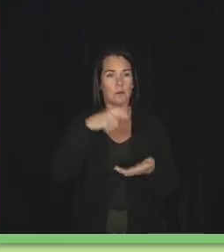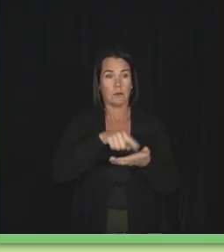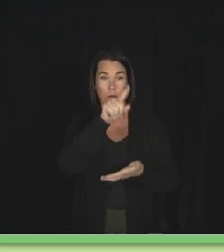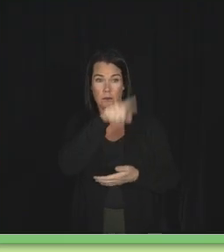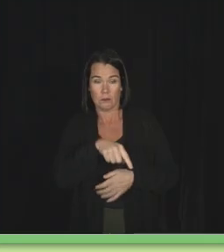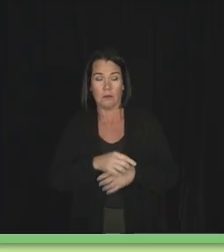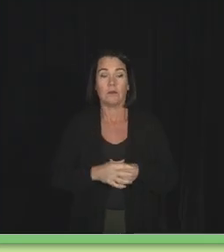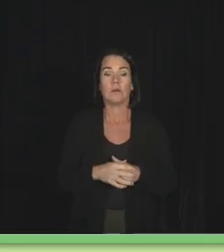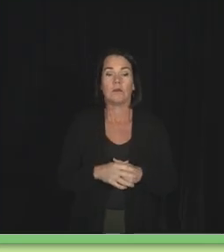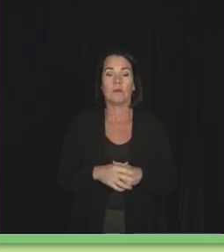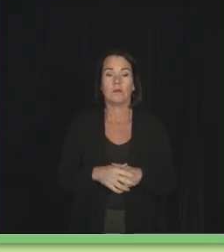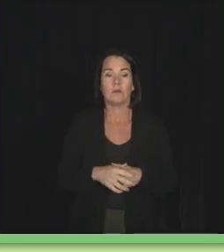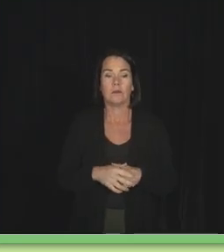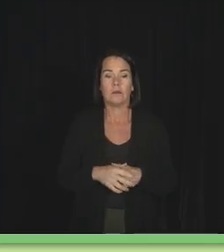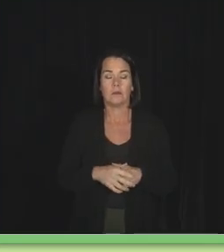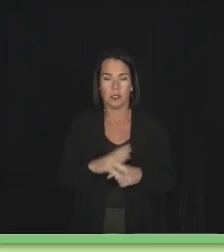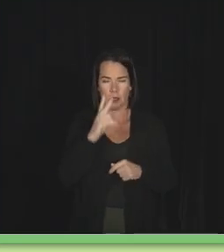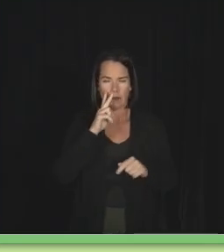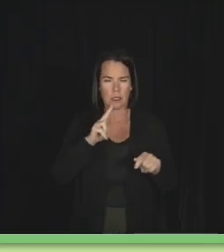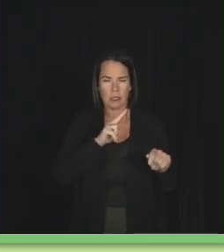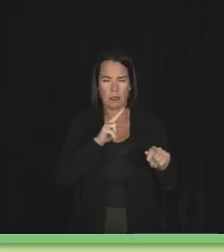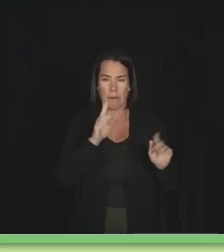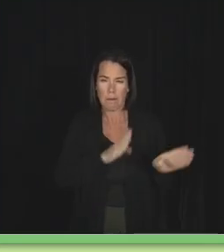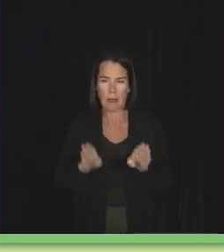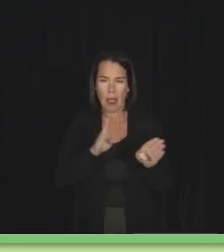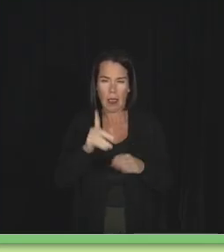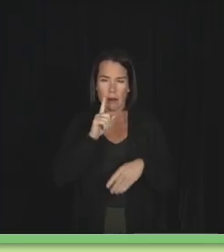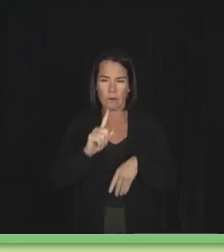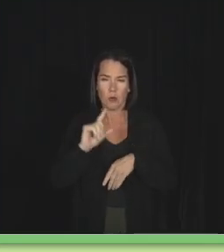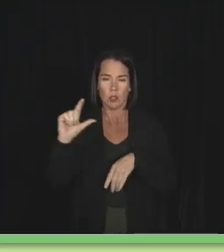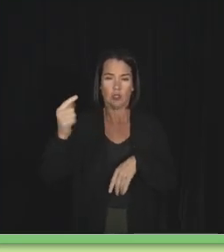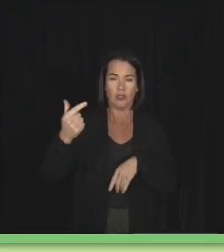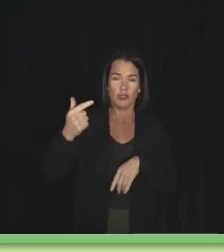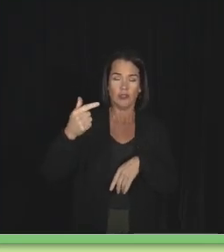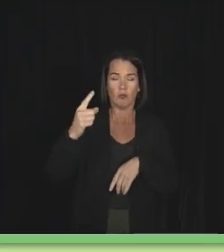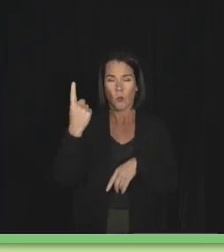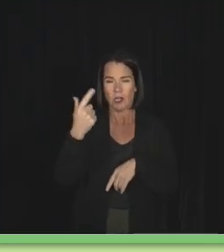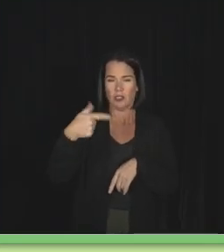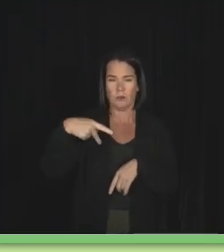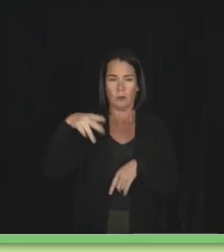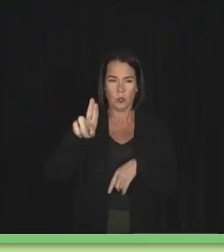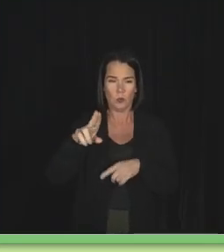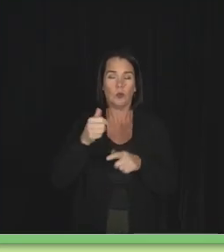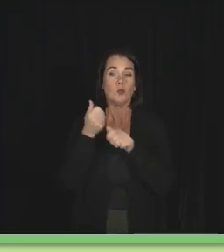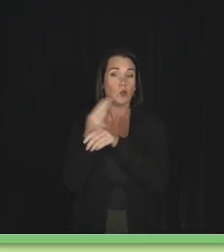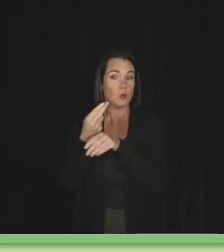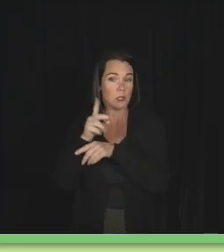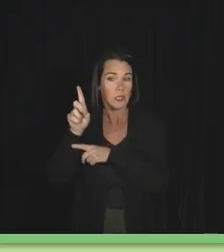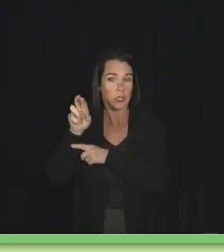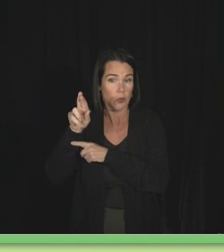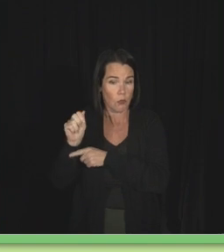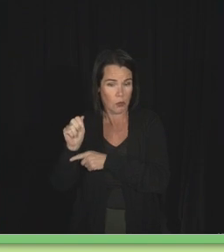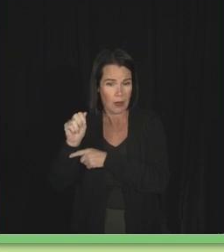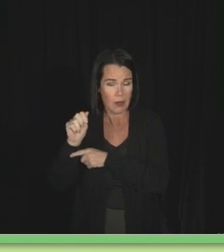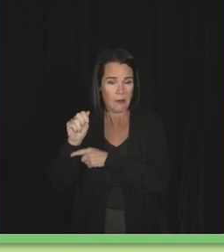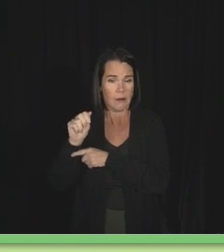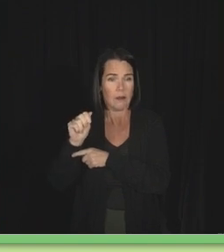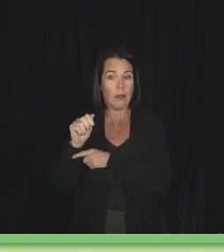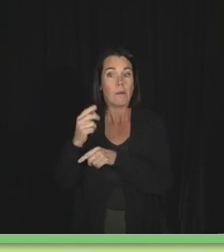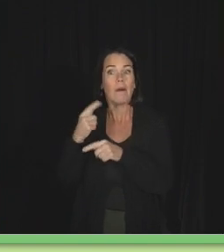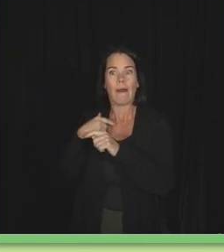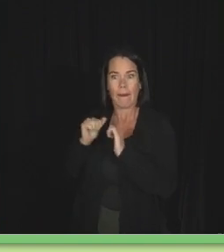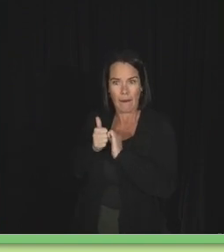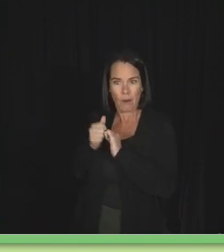I'm claiming for a single GPU via DRA by using that